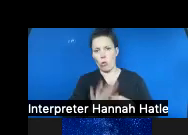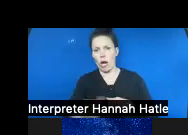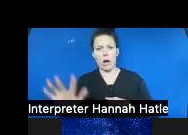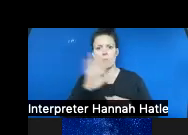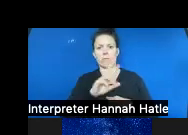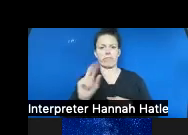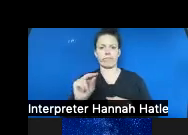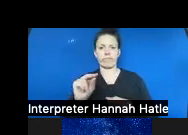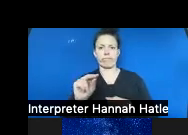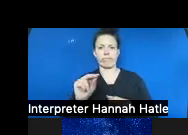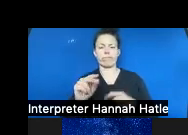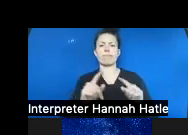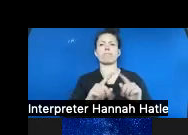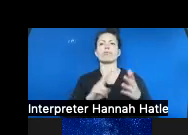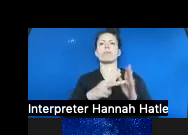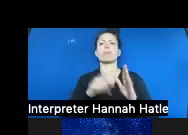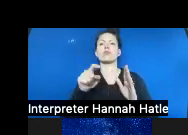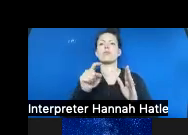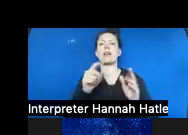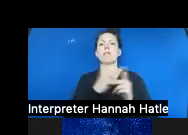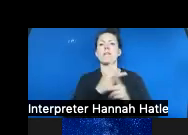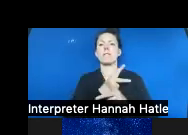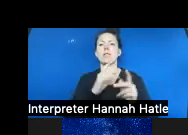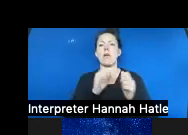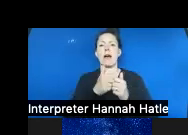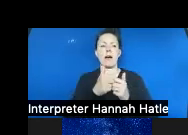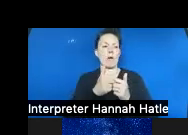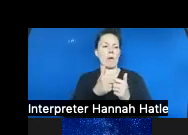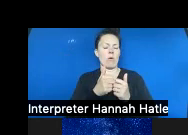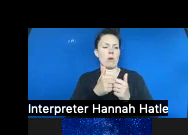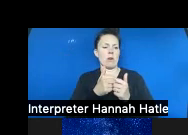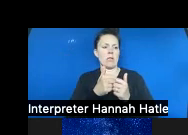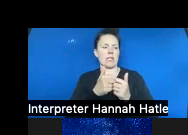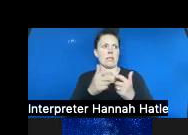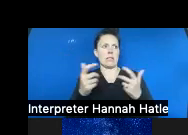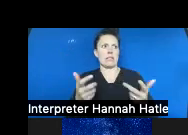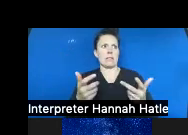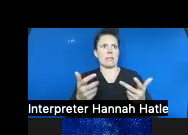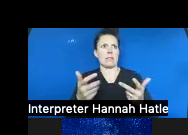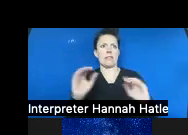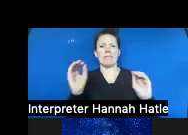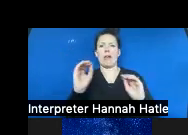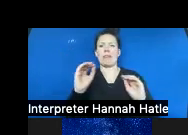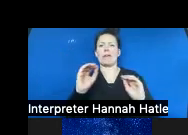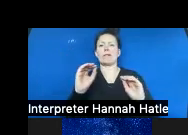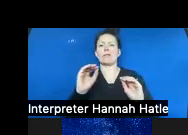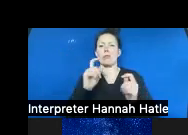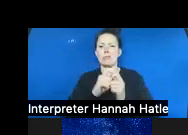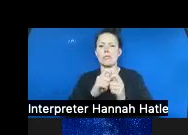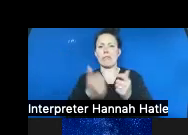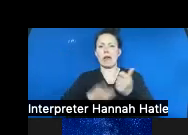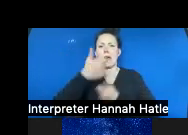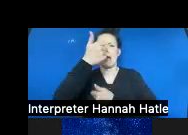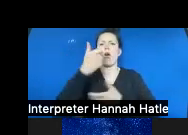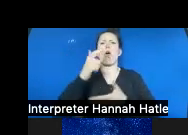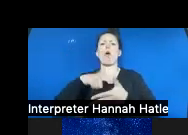We need to find a way to make that in line, that there isn't a hierarchy of DV, then SA, then murdered and